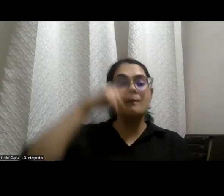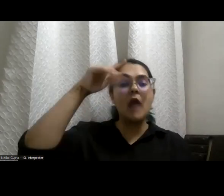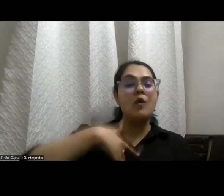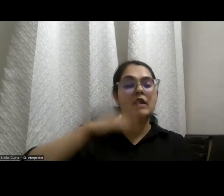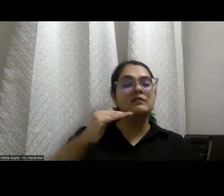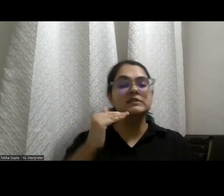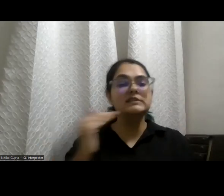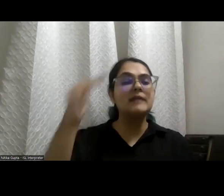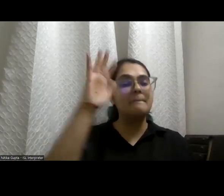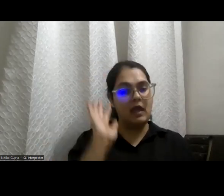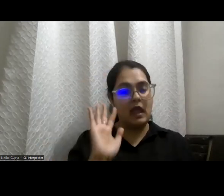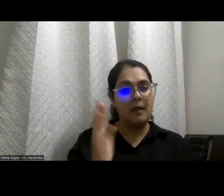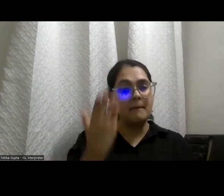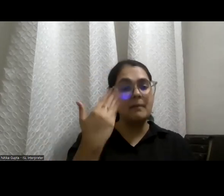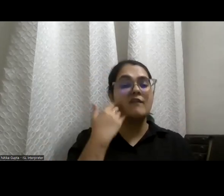we will have more.